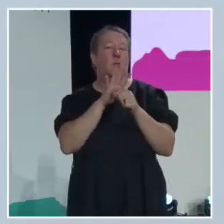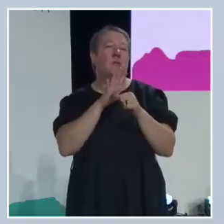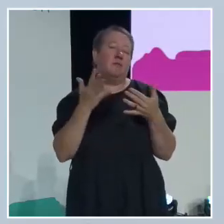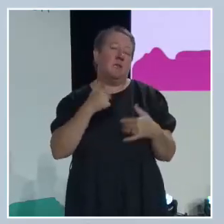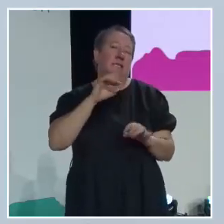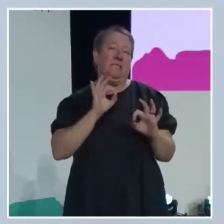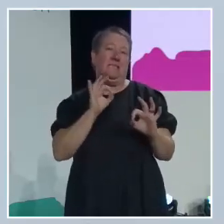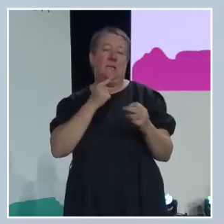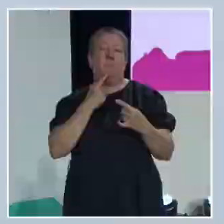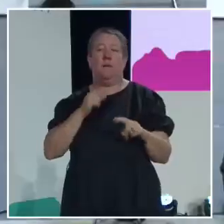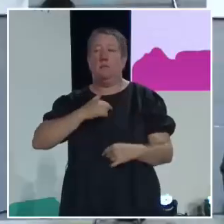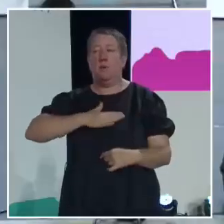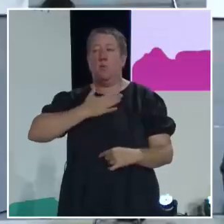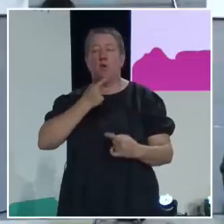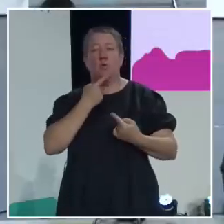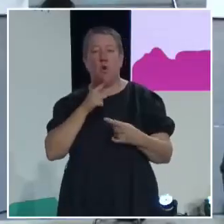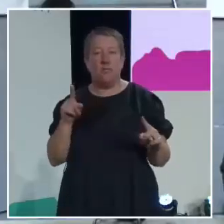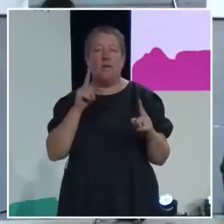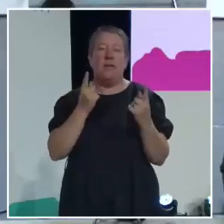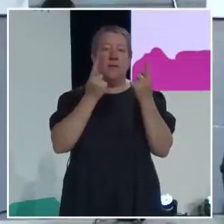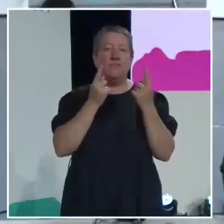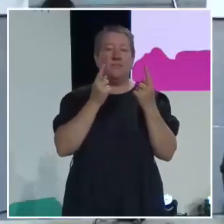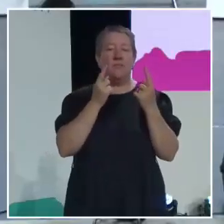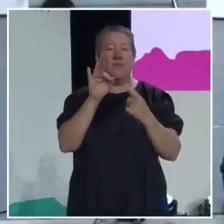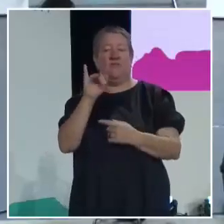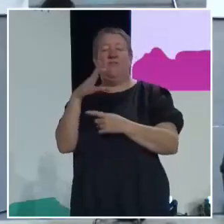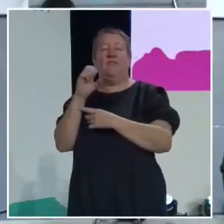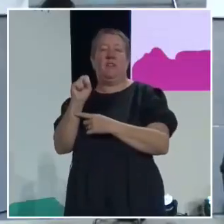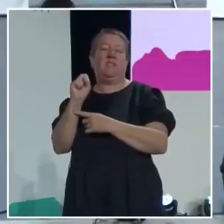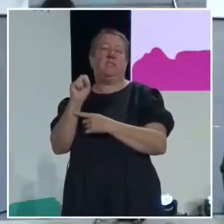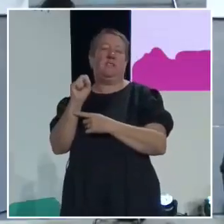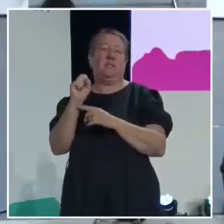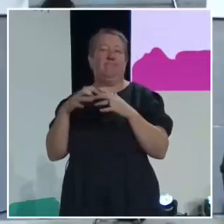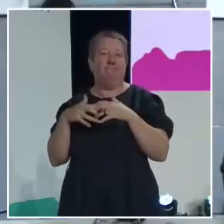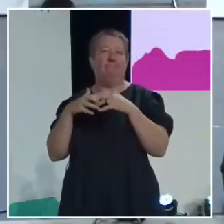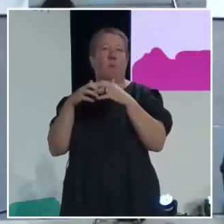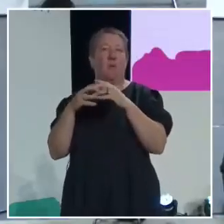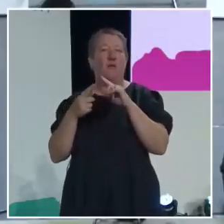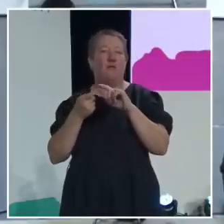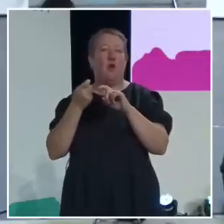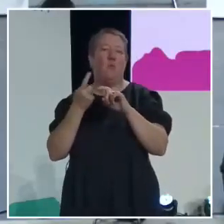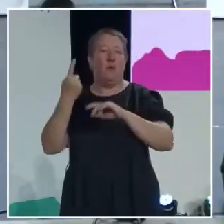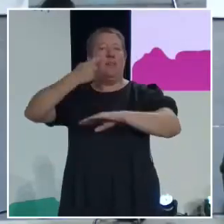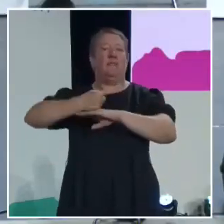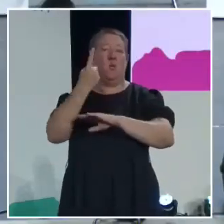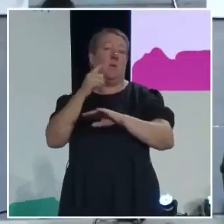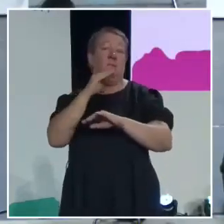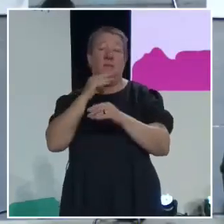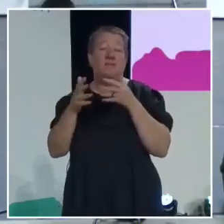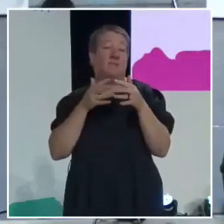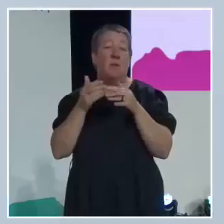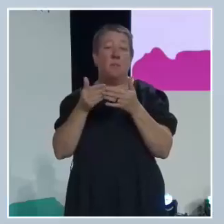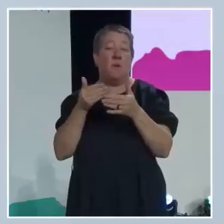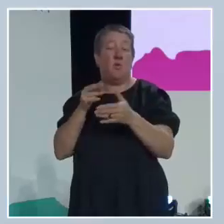want to convey, that Finance in Common was built from day one, even before 2018,